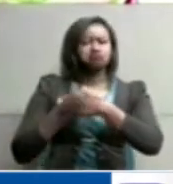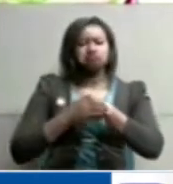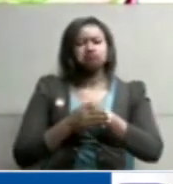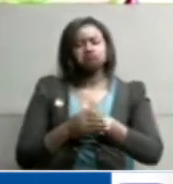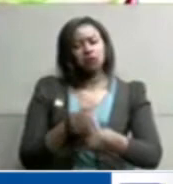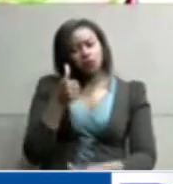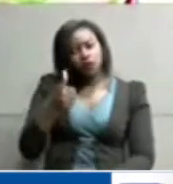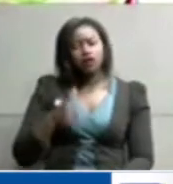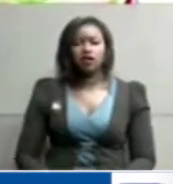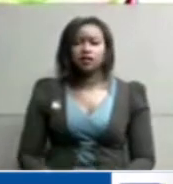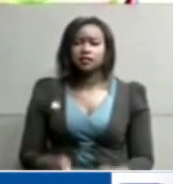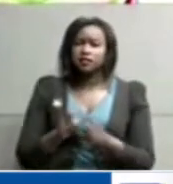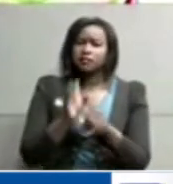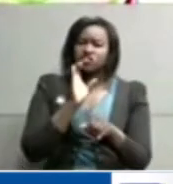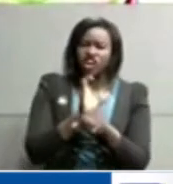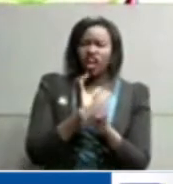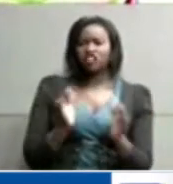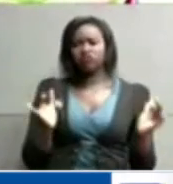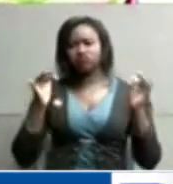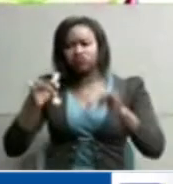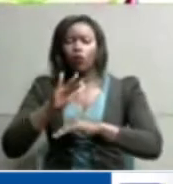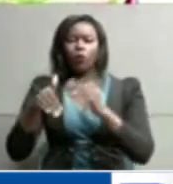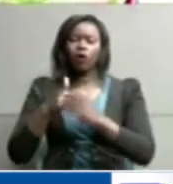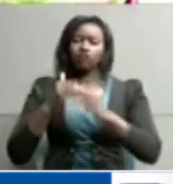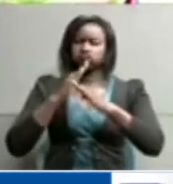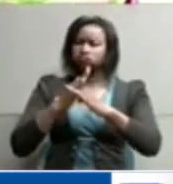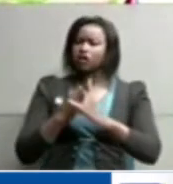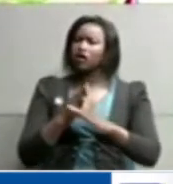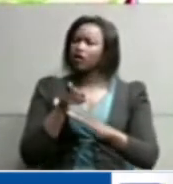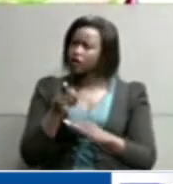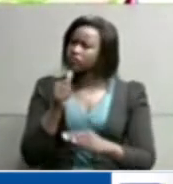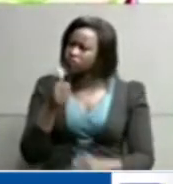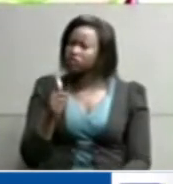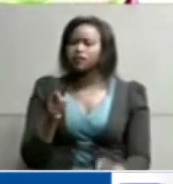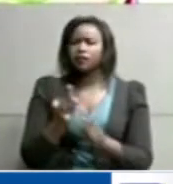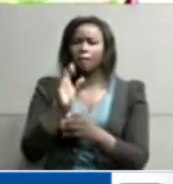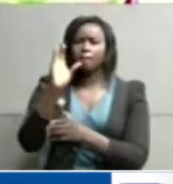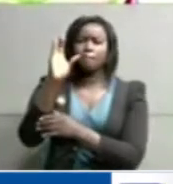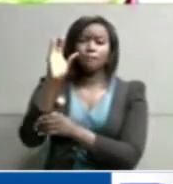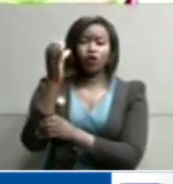and stop the church meetings and stop the mosques